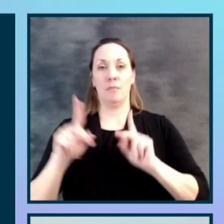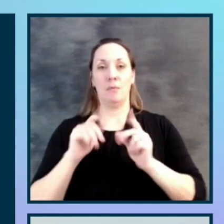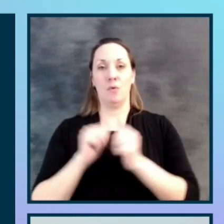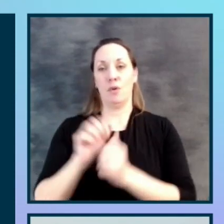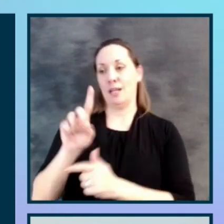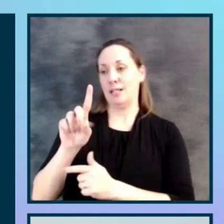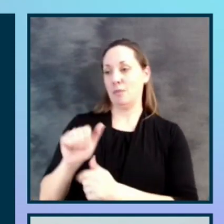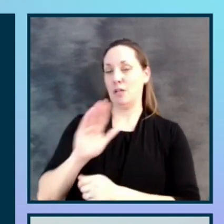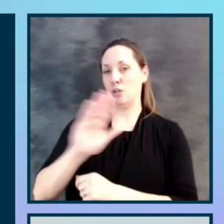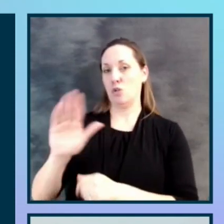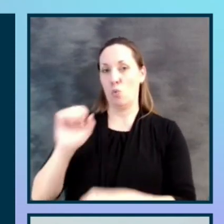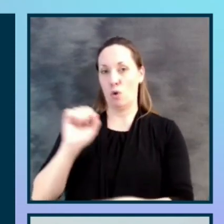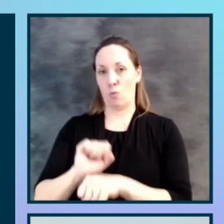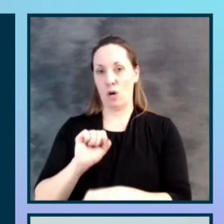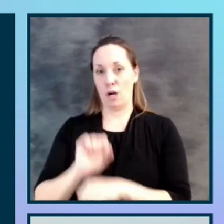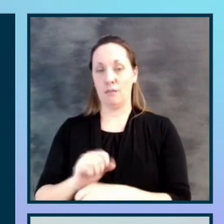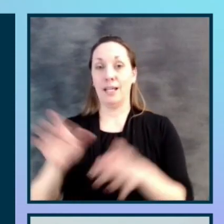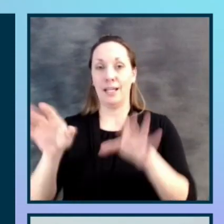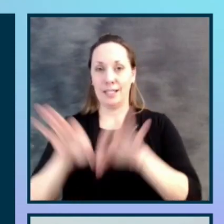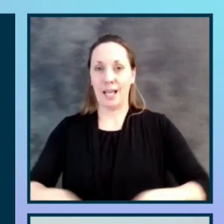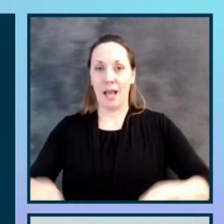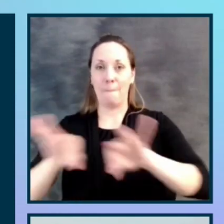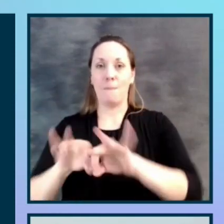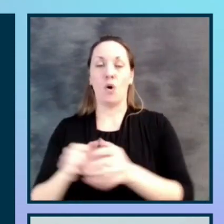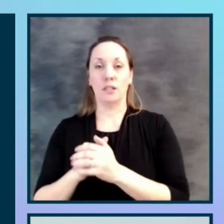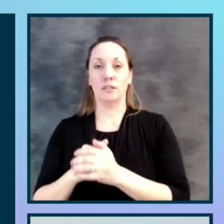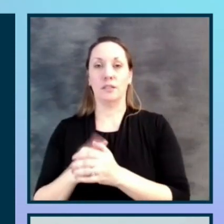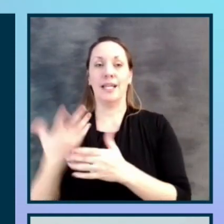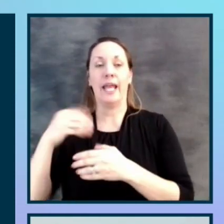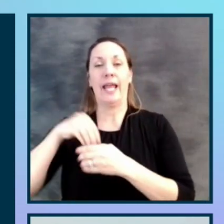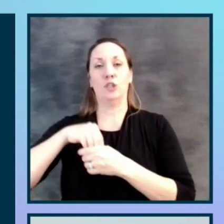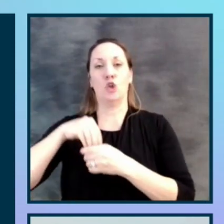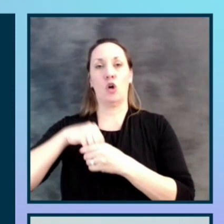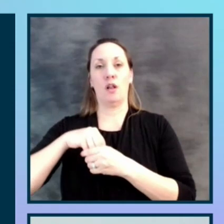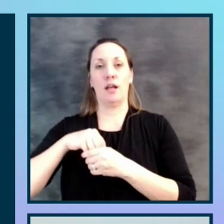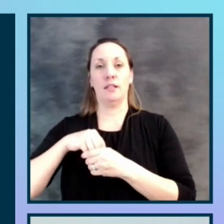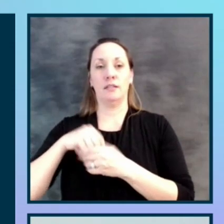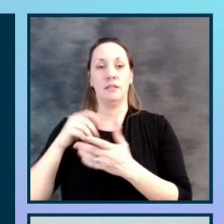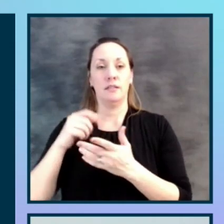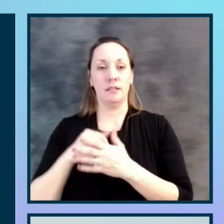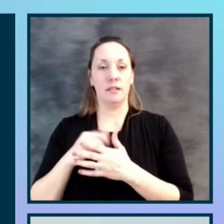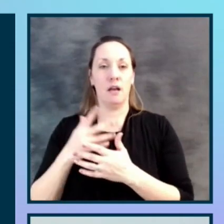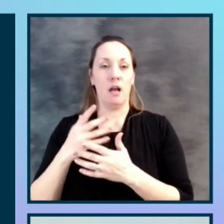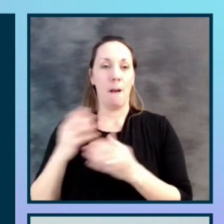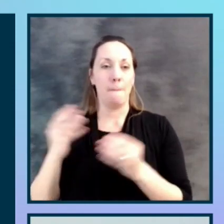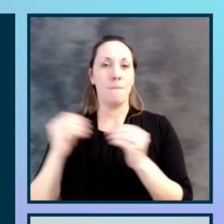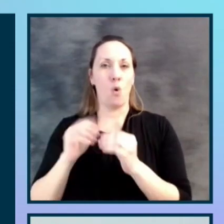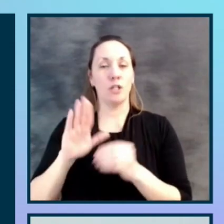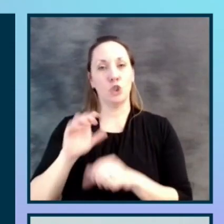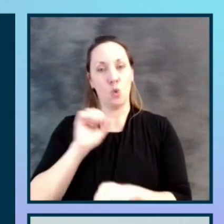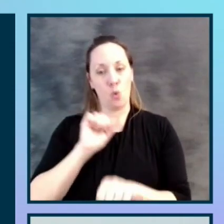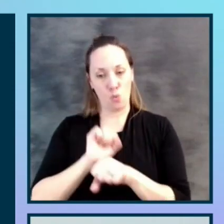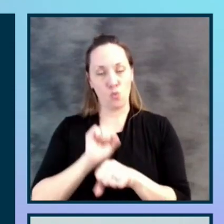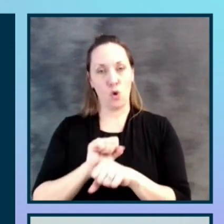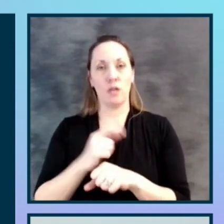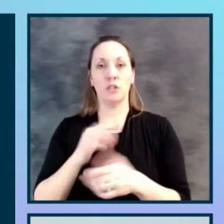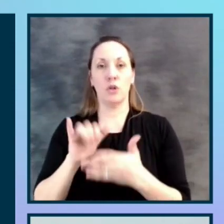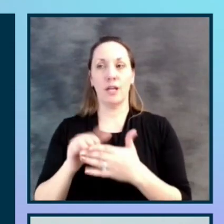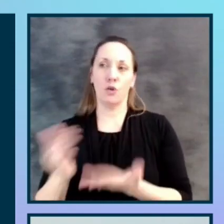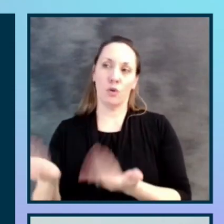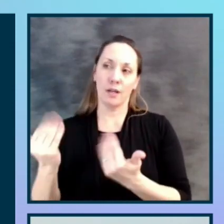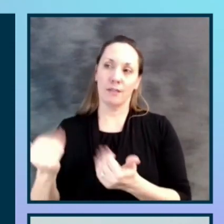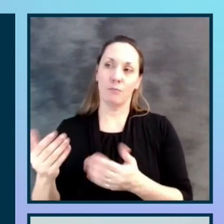work. It's important to internalize and model it in your workplace so you can bring people along on your vision.